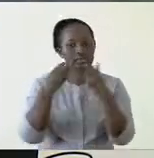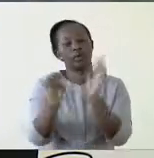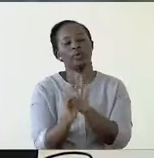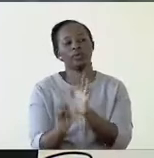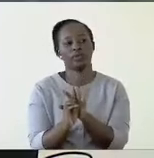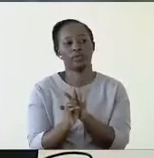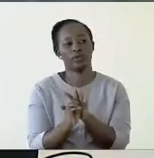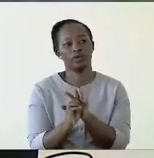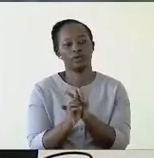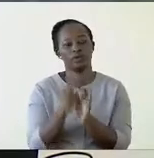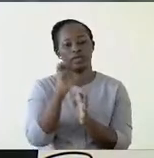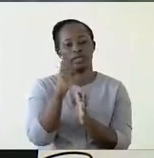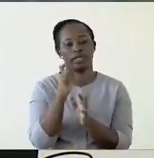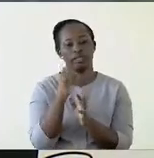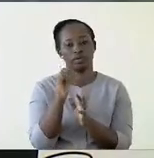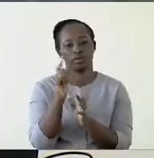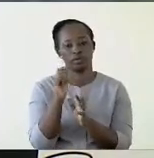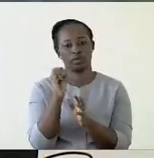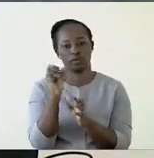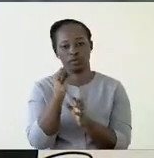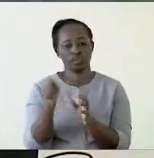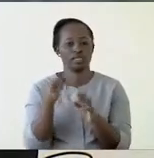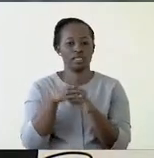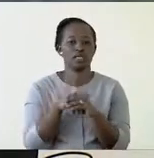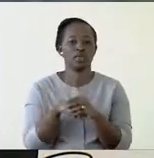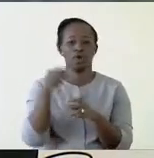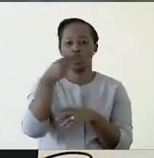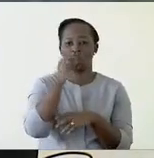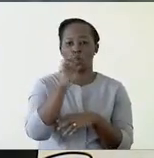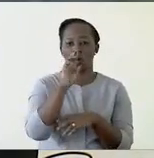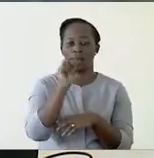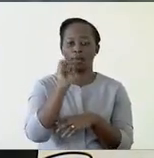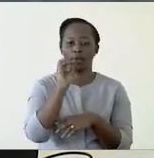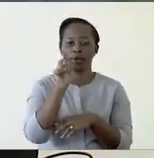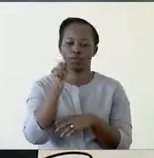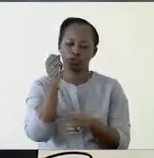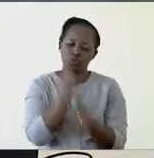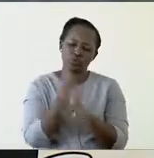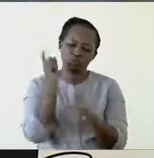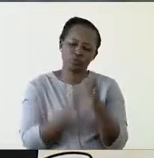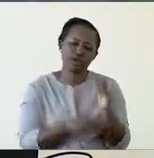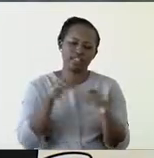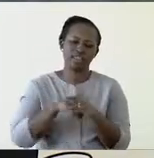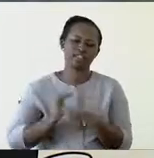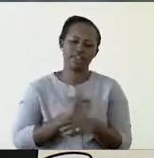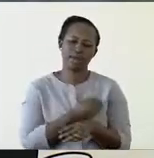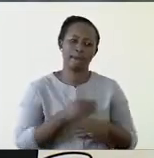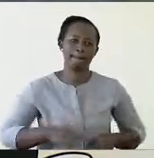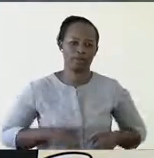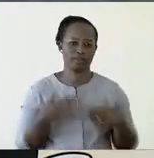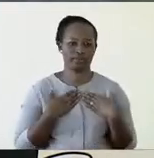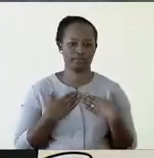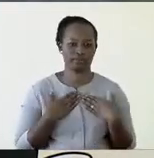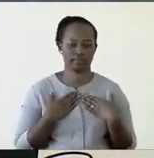of oxytocin hormone. What does oxytocin hormone do? in our body. Students, think about oxytocin